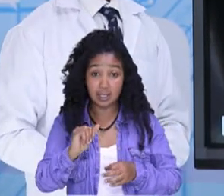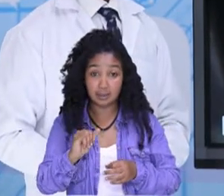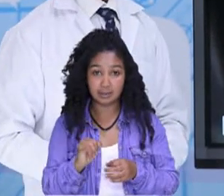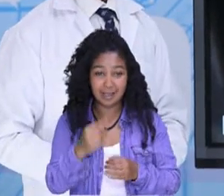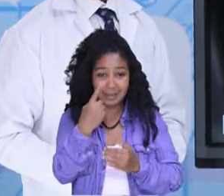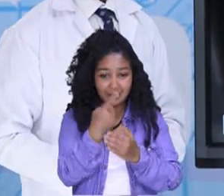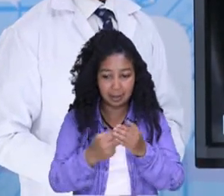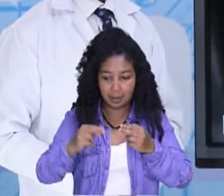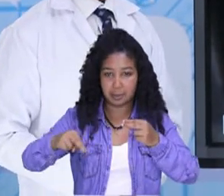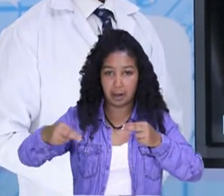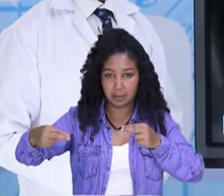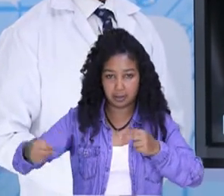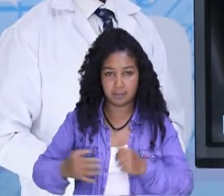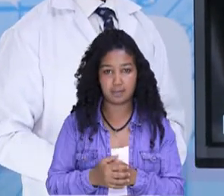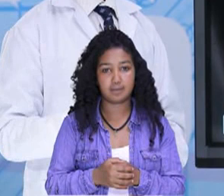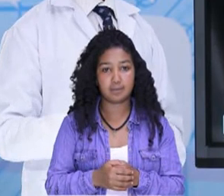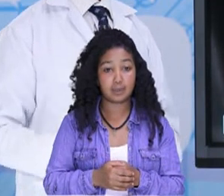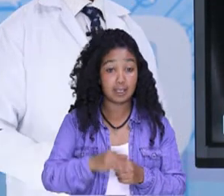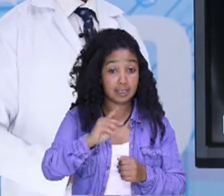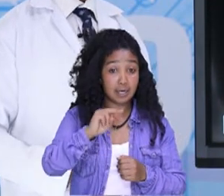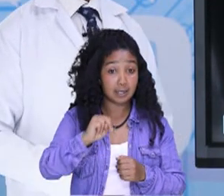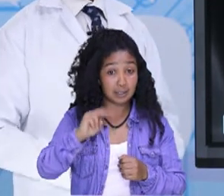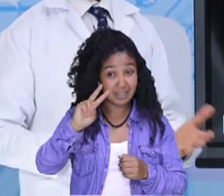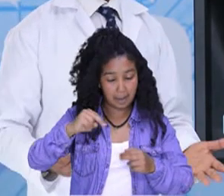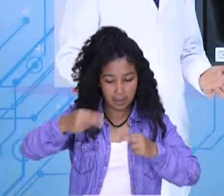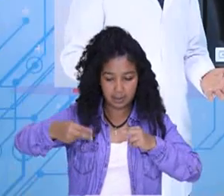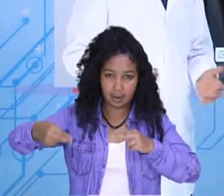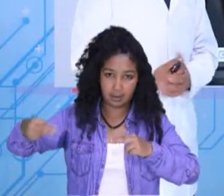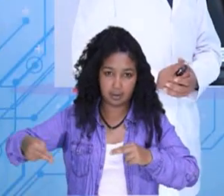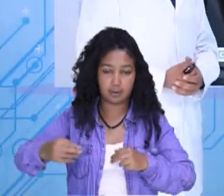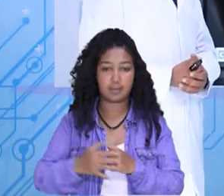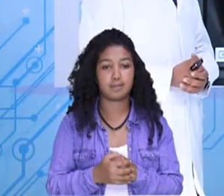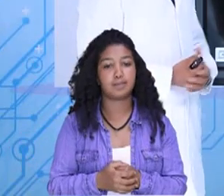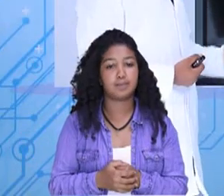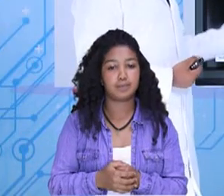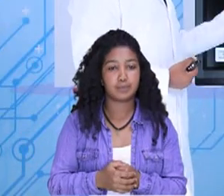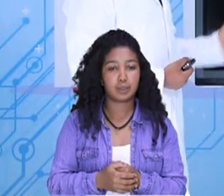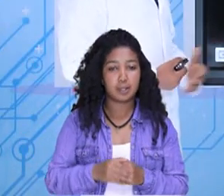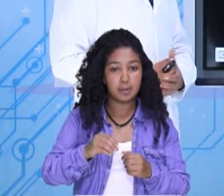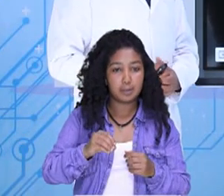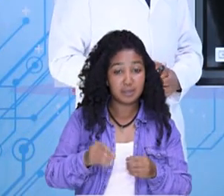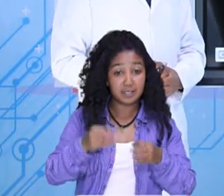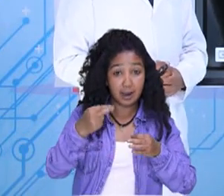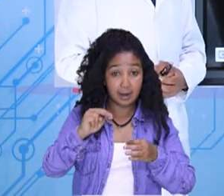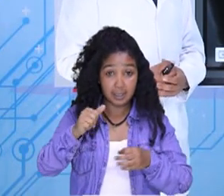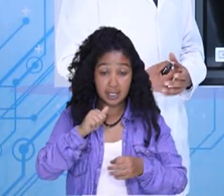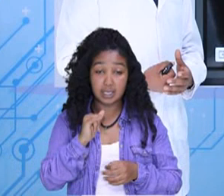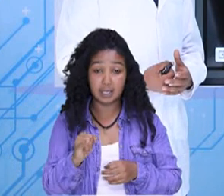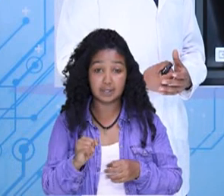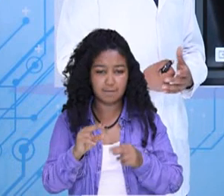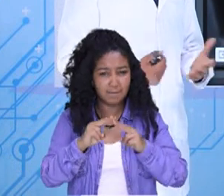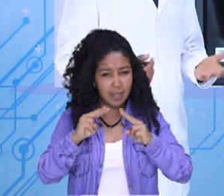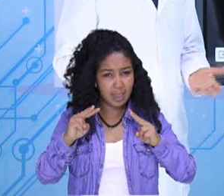is a single-stranded molecule, and DNA is a double-stranded molecule. Messenger RNA